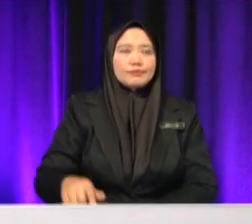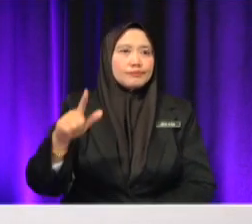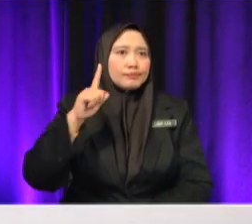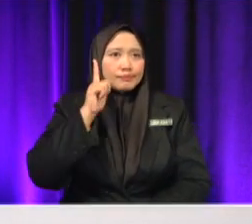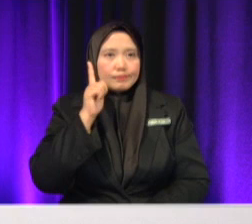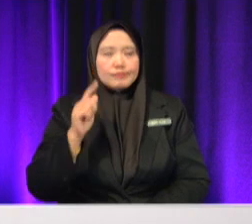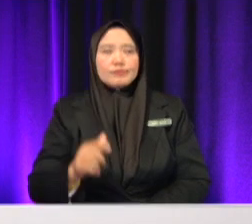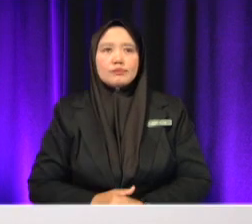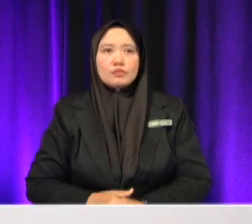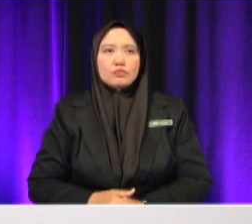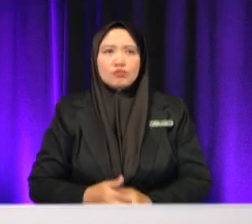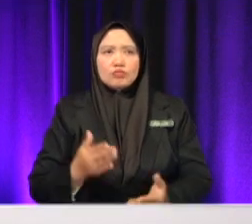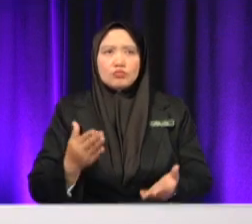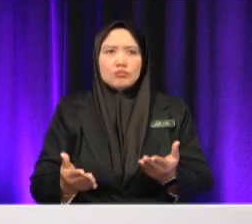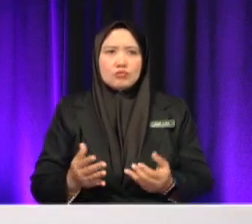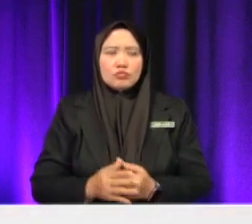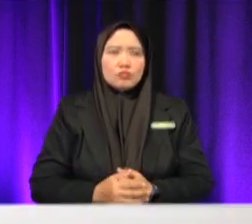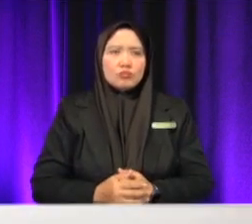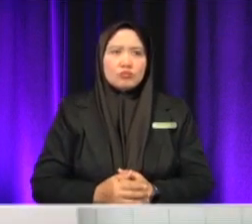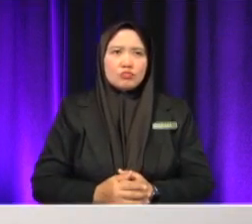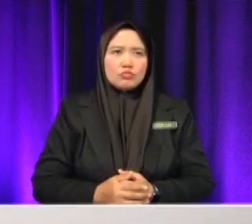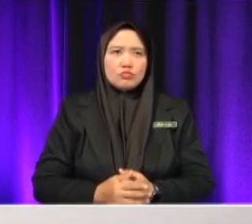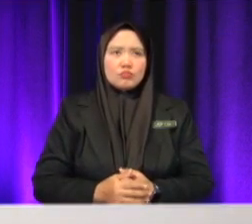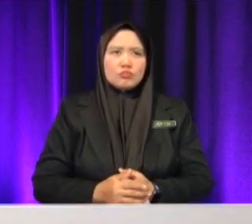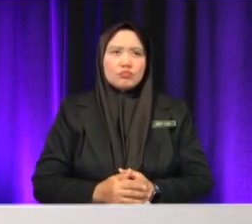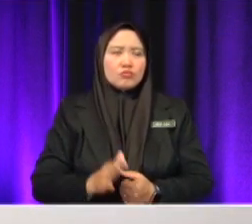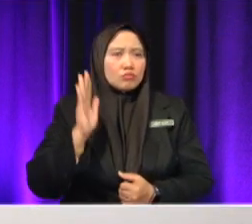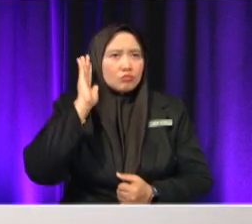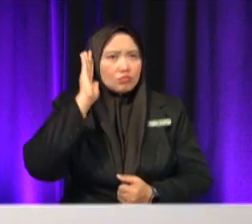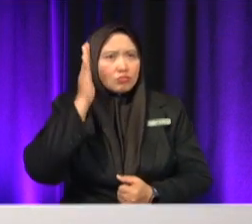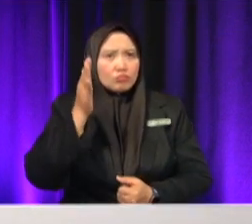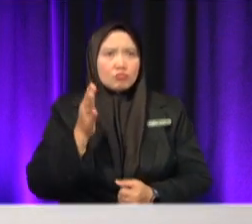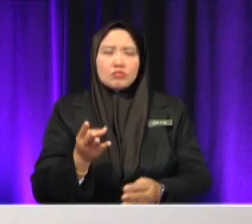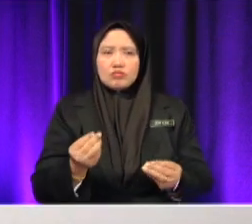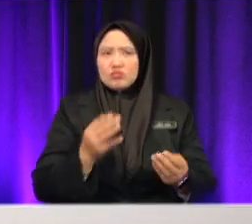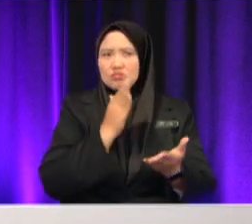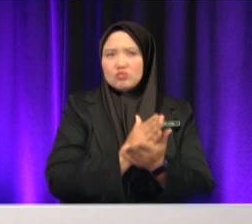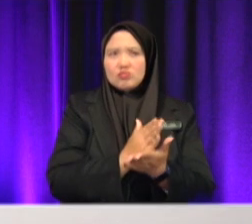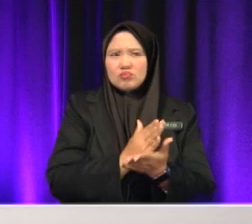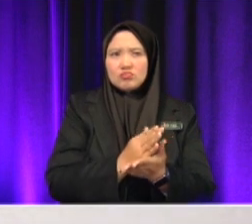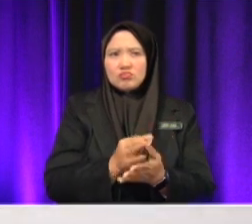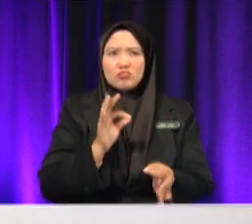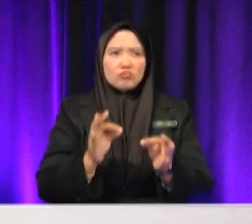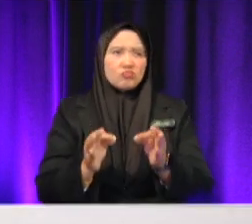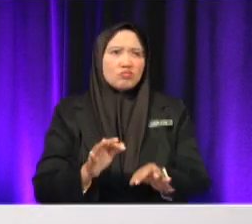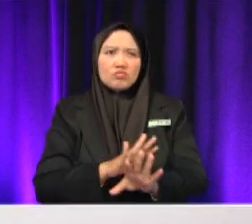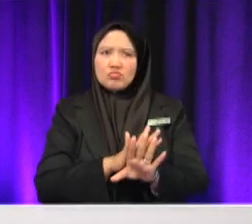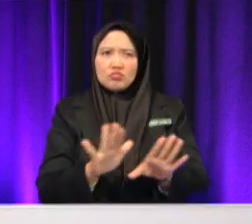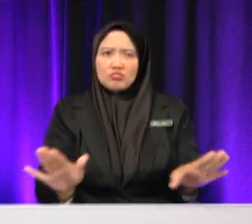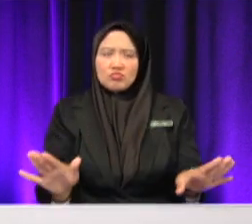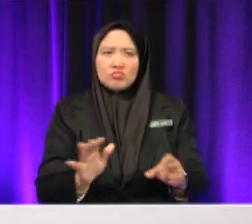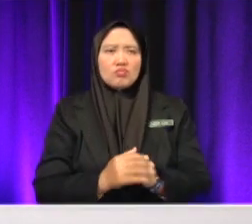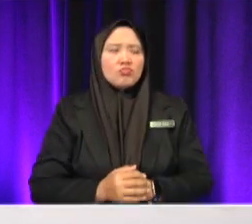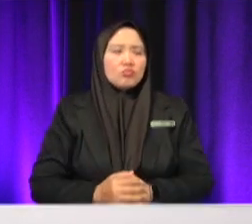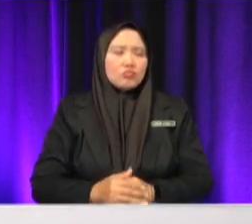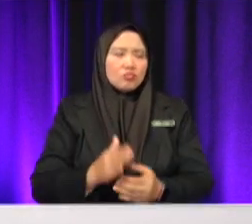For me, I think I will do the same as Akila, which is I will ask them to stop. And if they don't want to stop, I will report to the police because